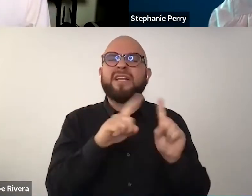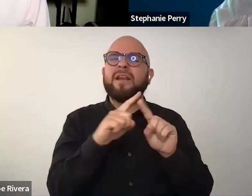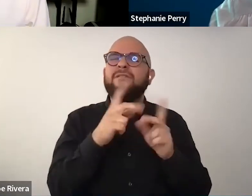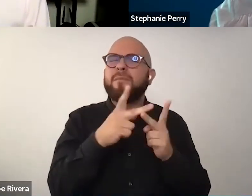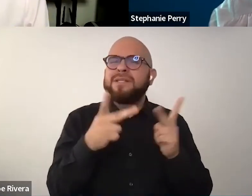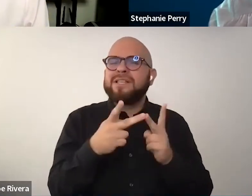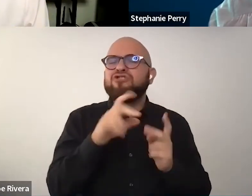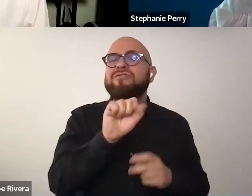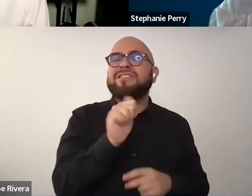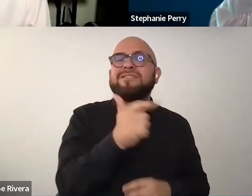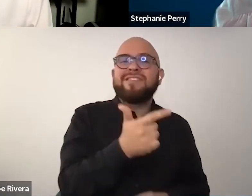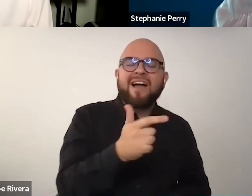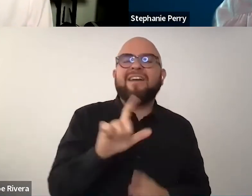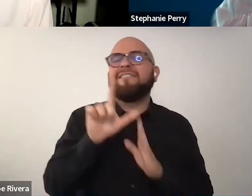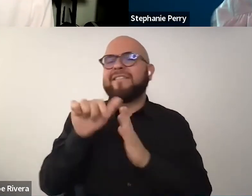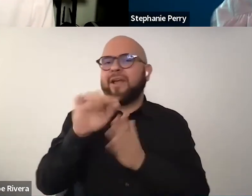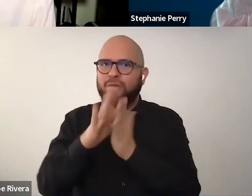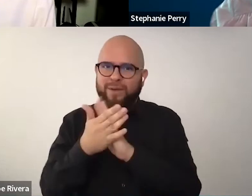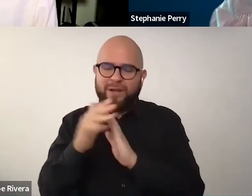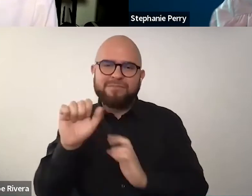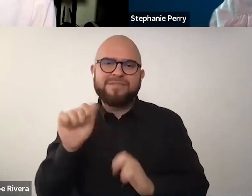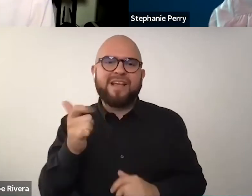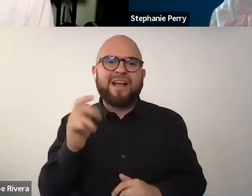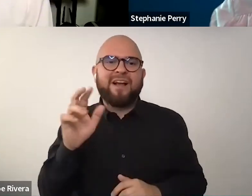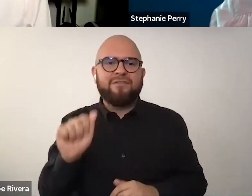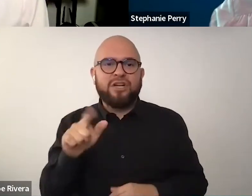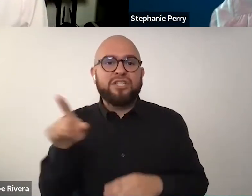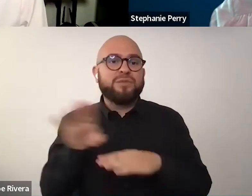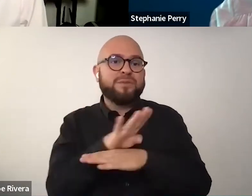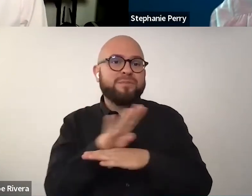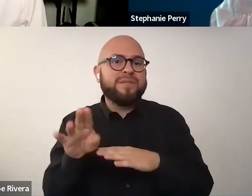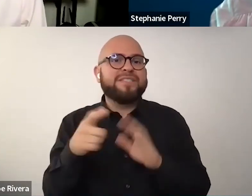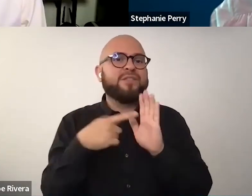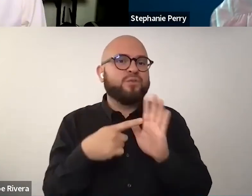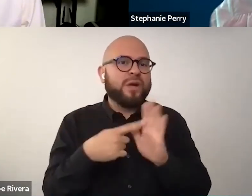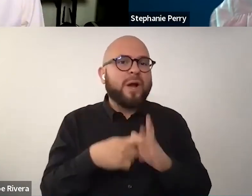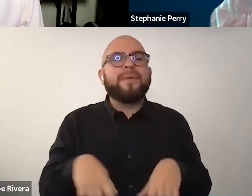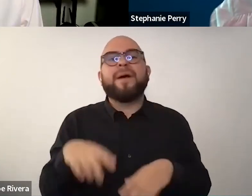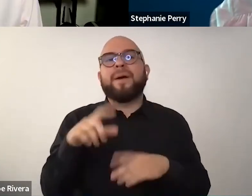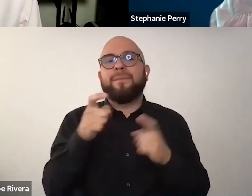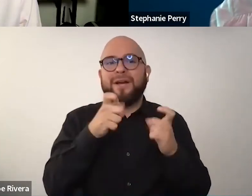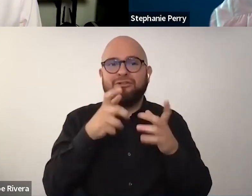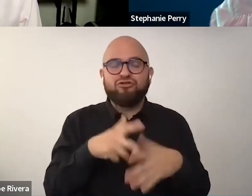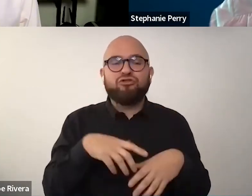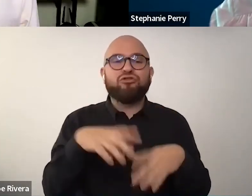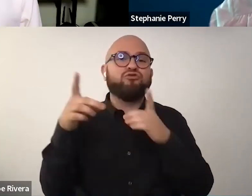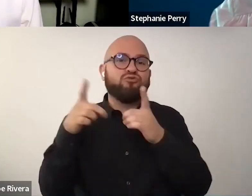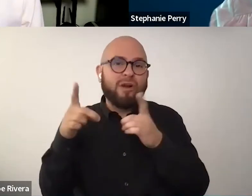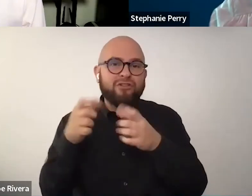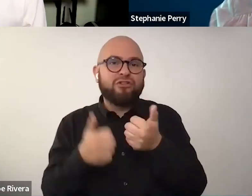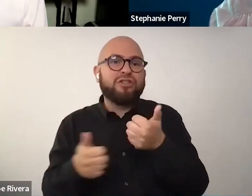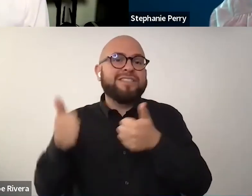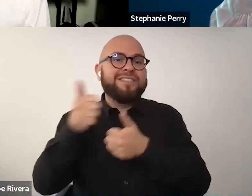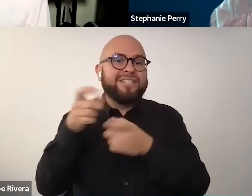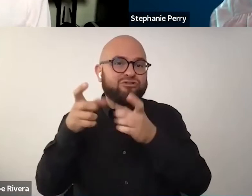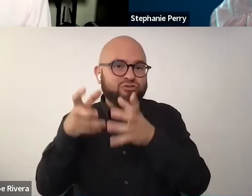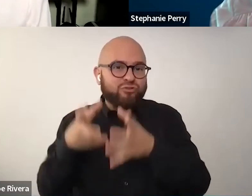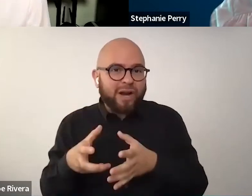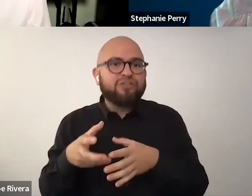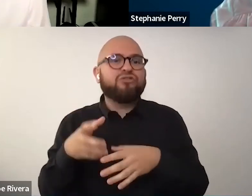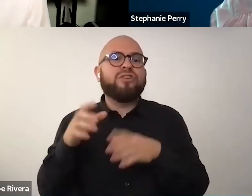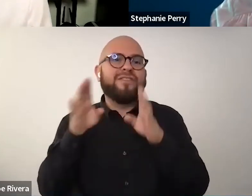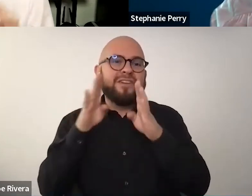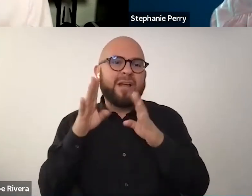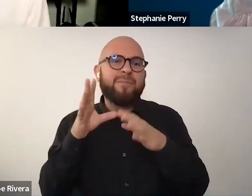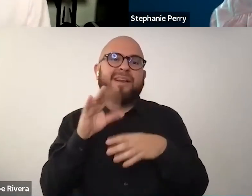SAG-AFTRA as a business rep, manager, director, and senior director of entertainment contracts, where she oversaw the administration